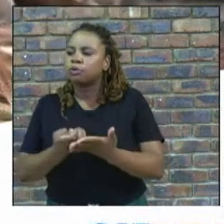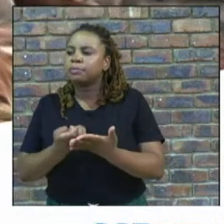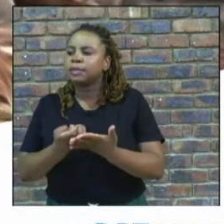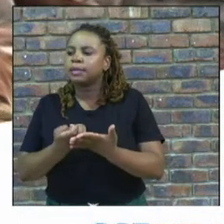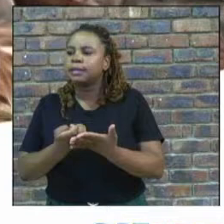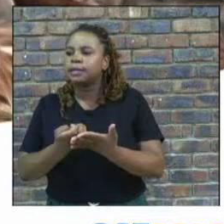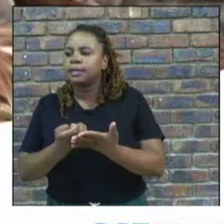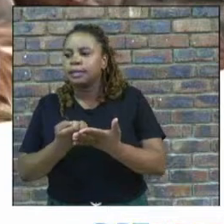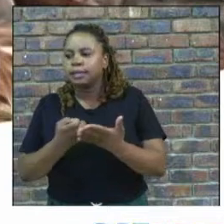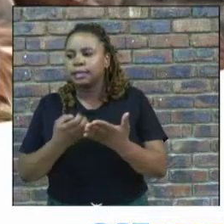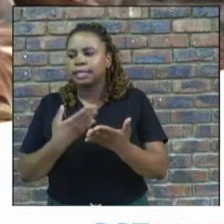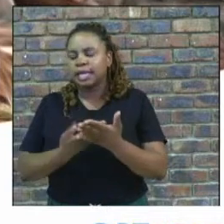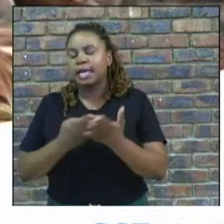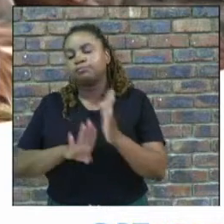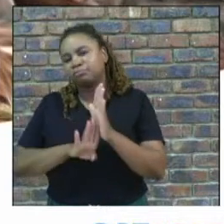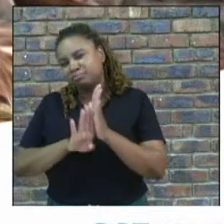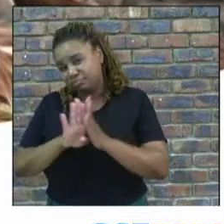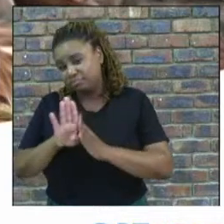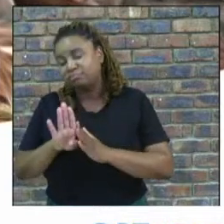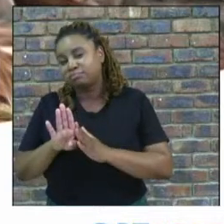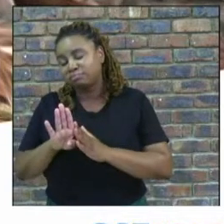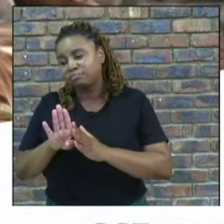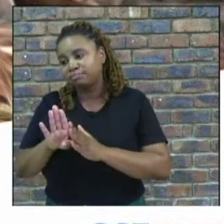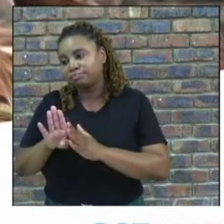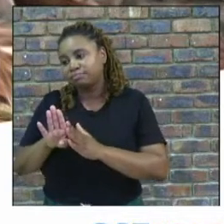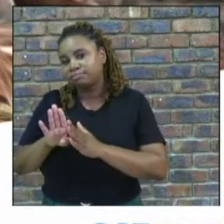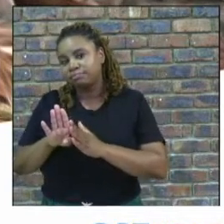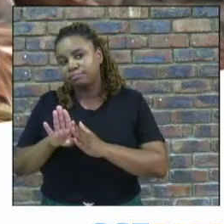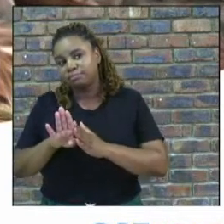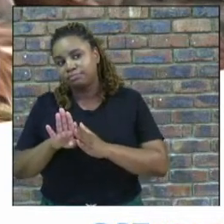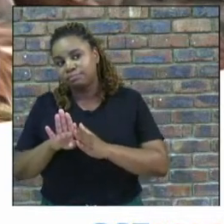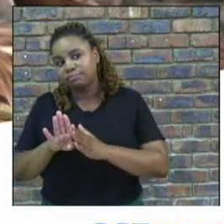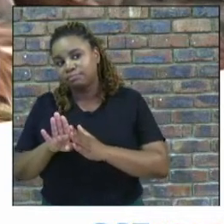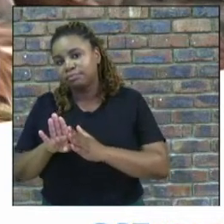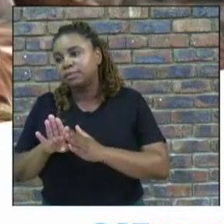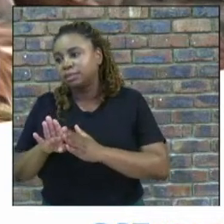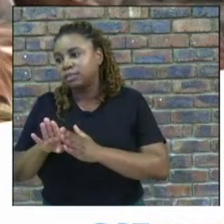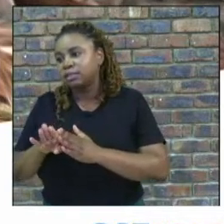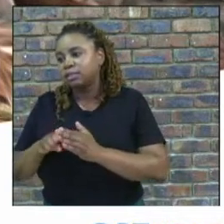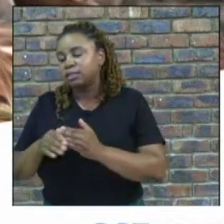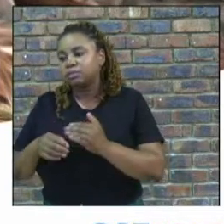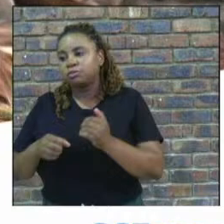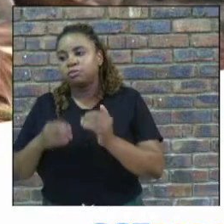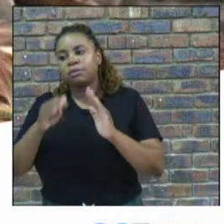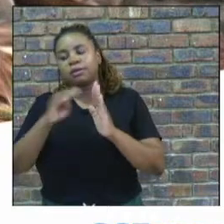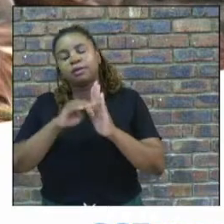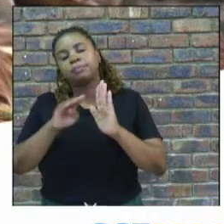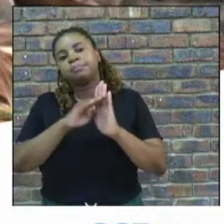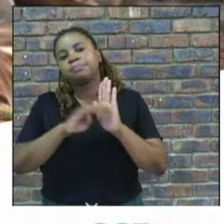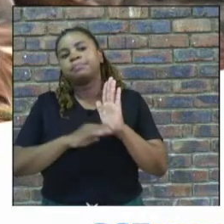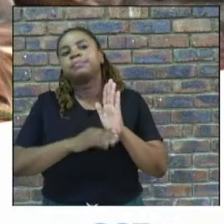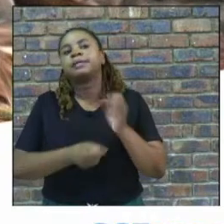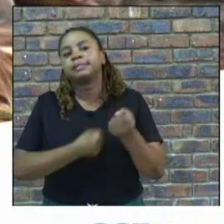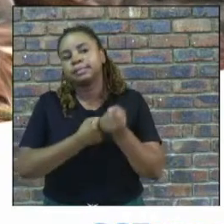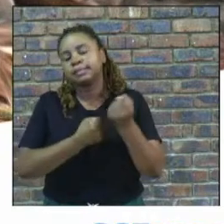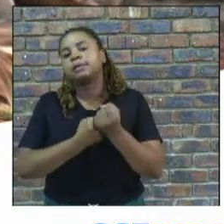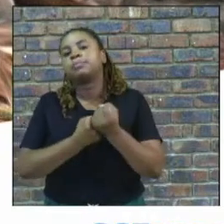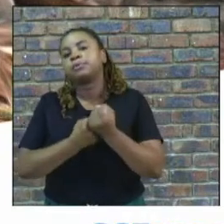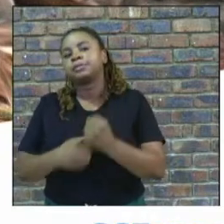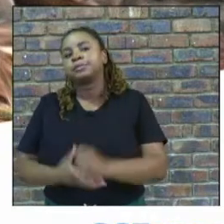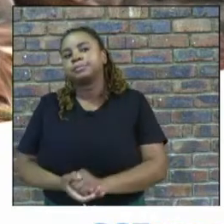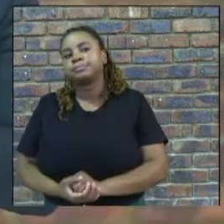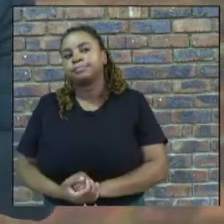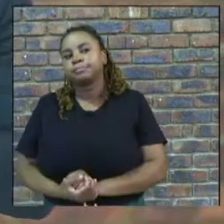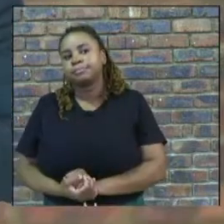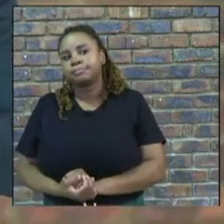our short input. In principle, we support the bill. I support the bill A. And we really want to see it